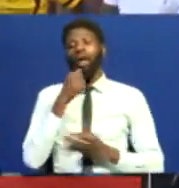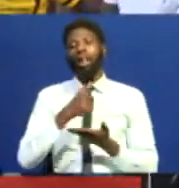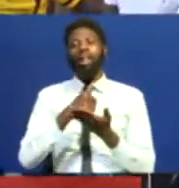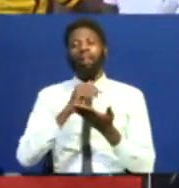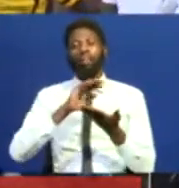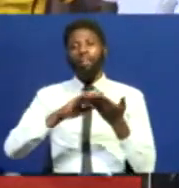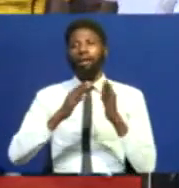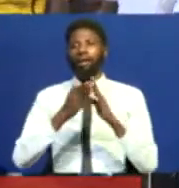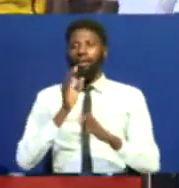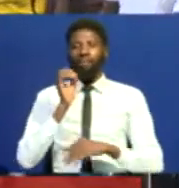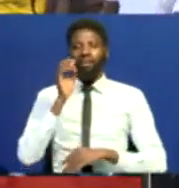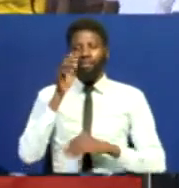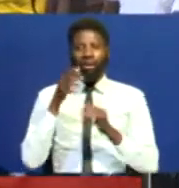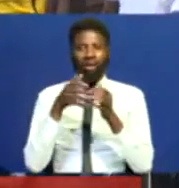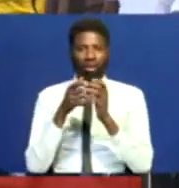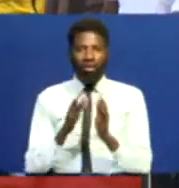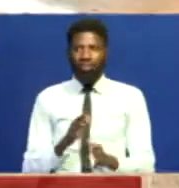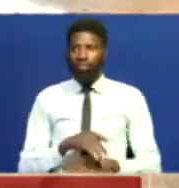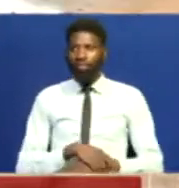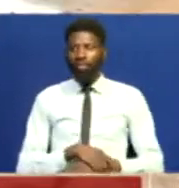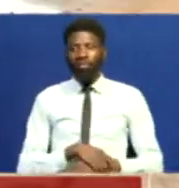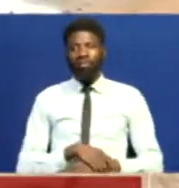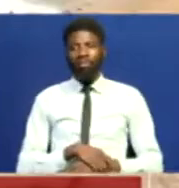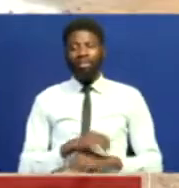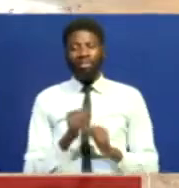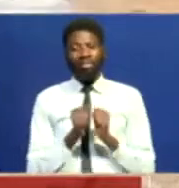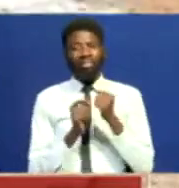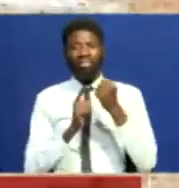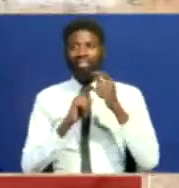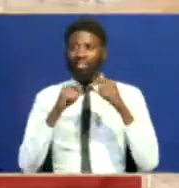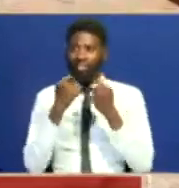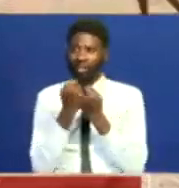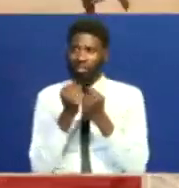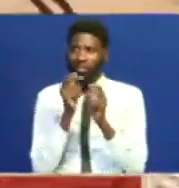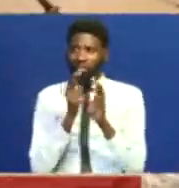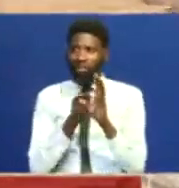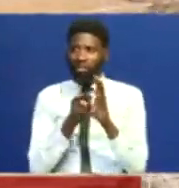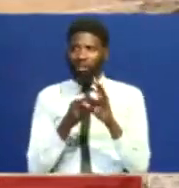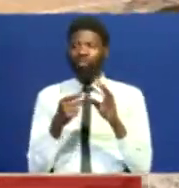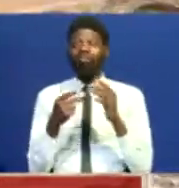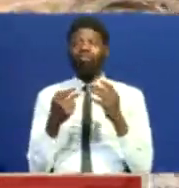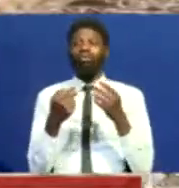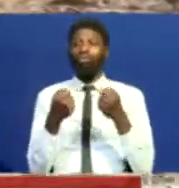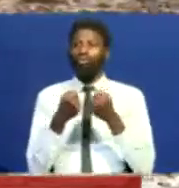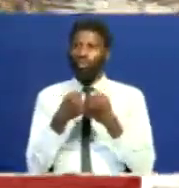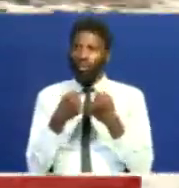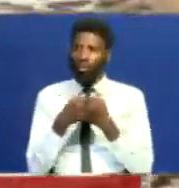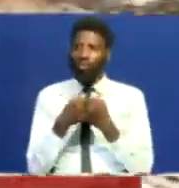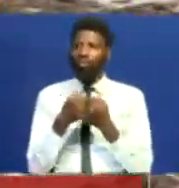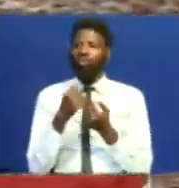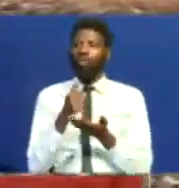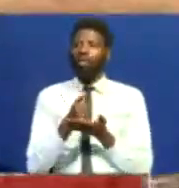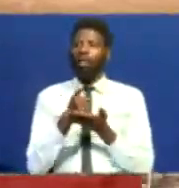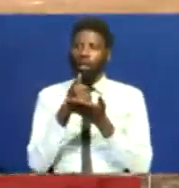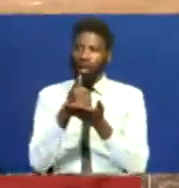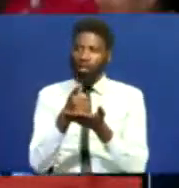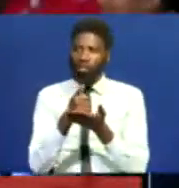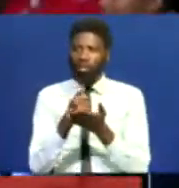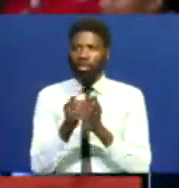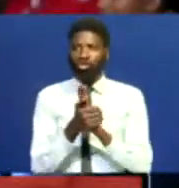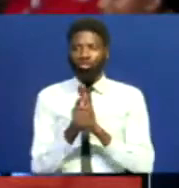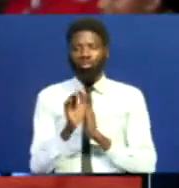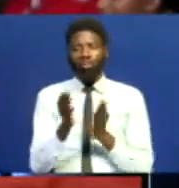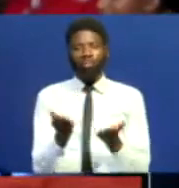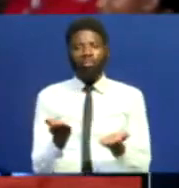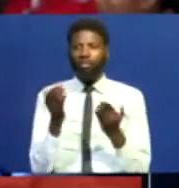A total of 16 teams took part in the four-day tournament that sought to offer mentorship as well as a platform to the emerging soccer talents.